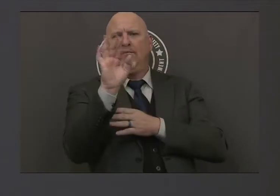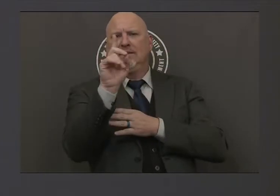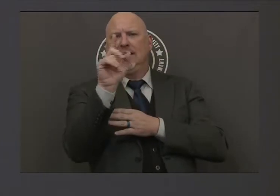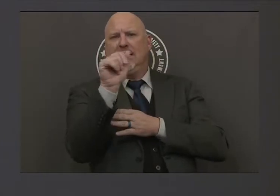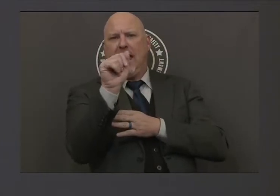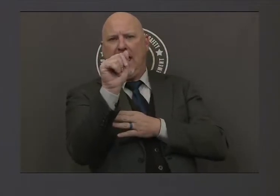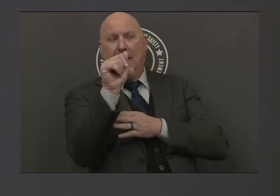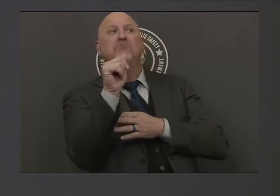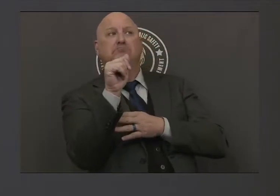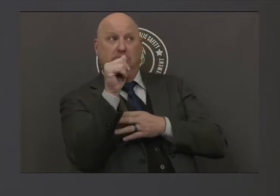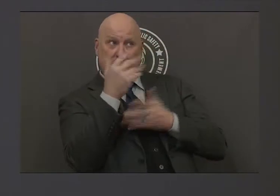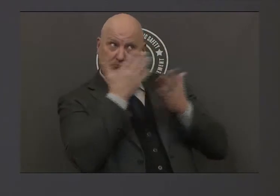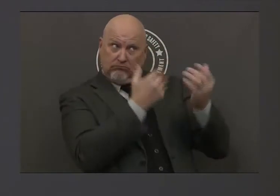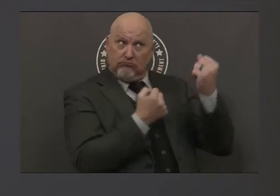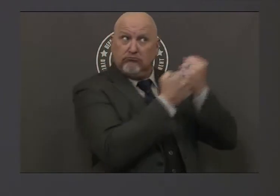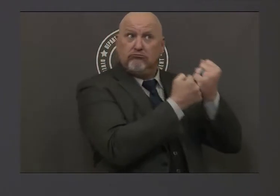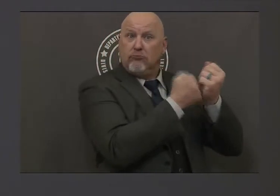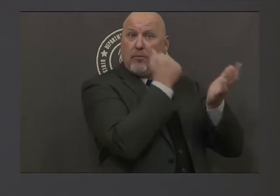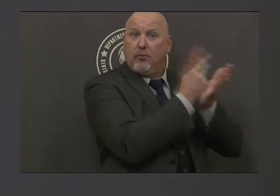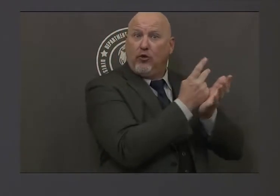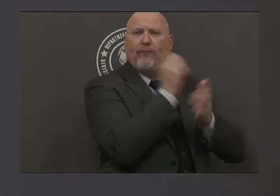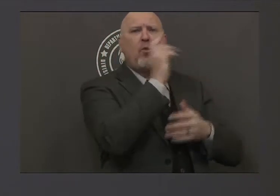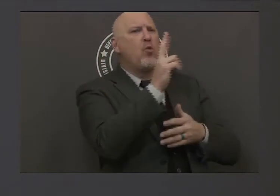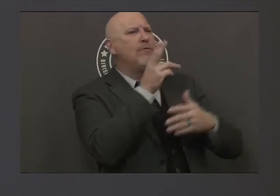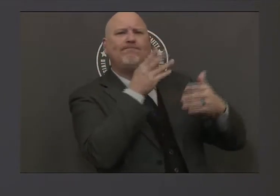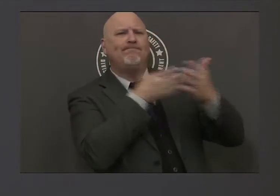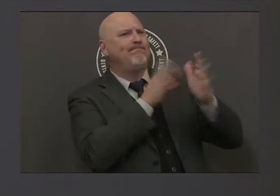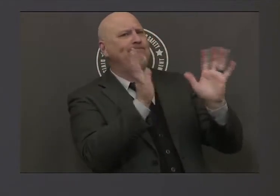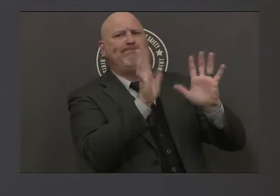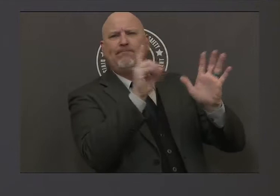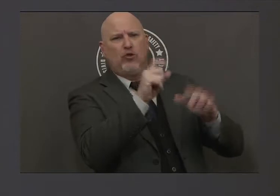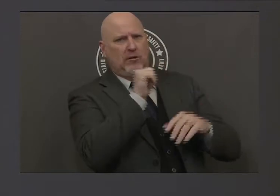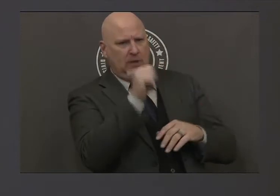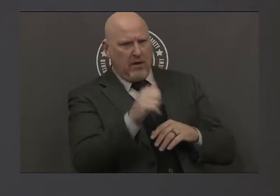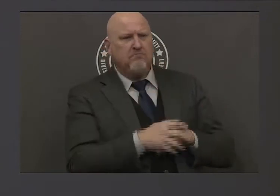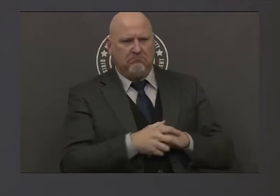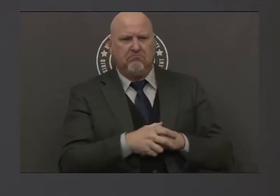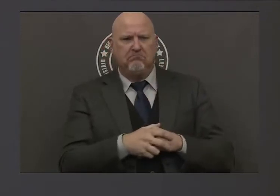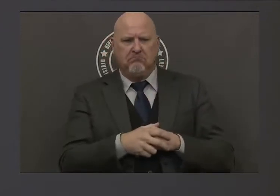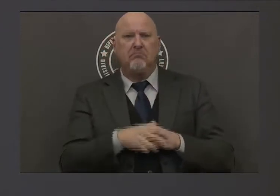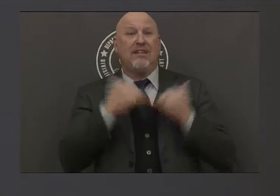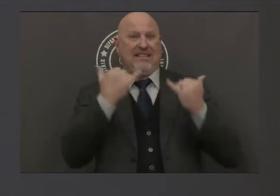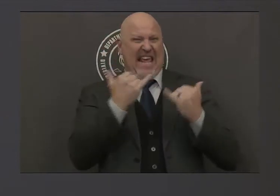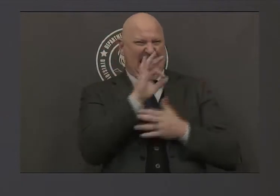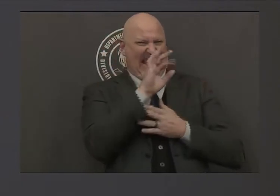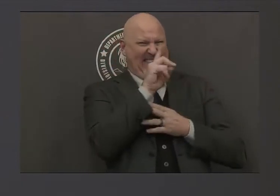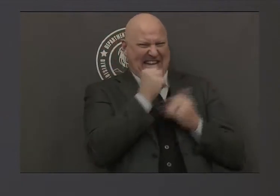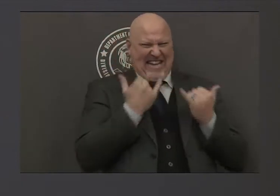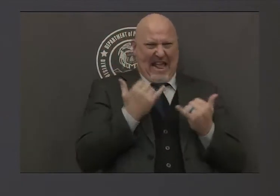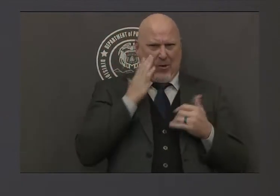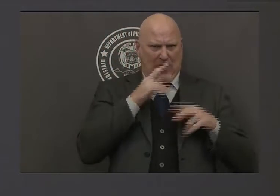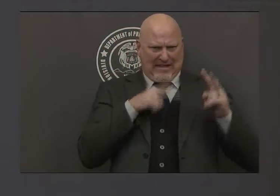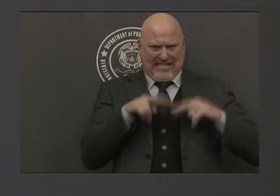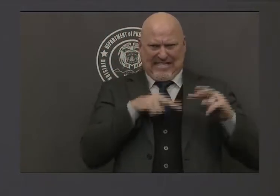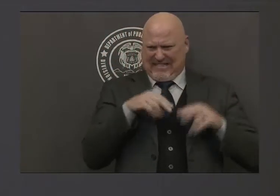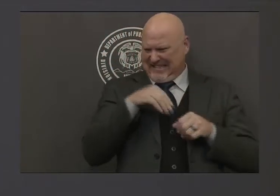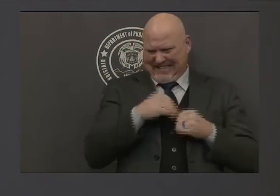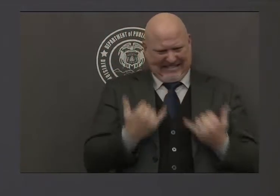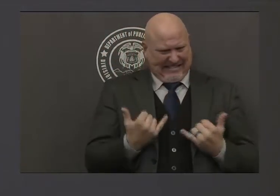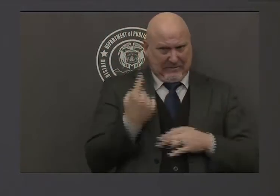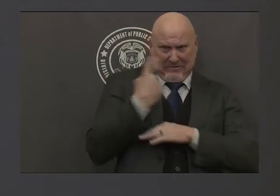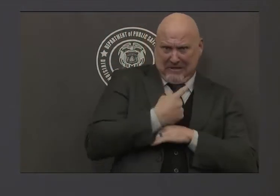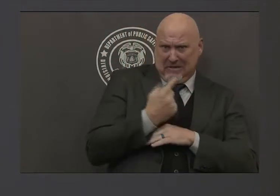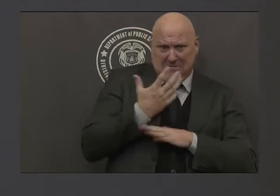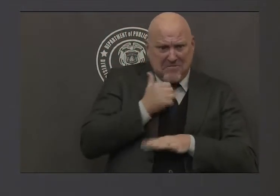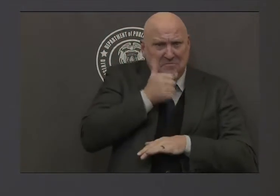FDA will consider the recommendation and make a final decision likely in the next day or two. The FDA is not